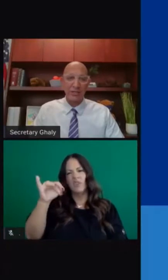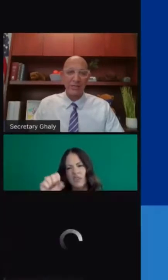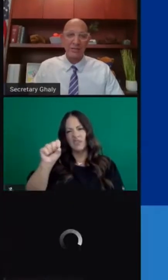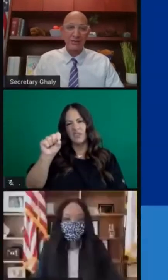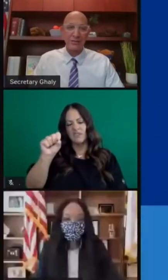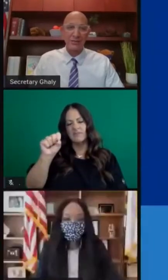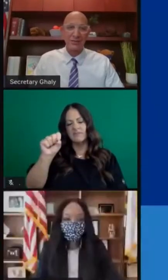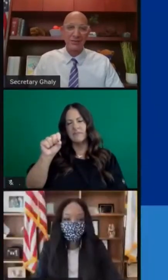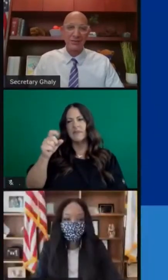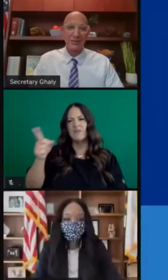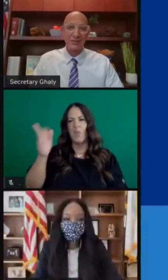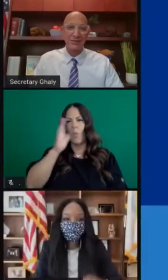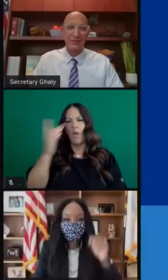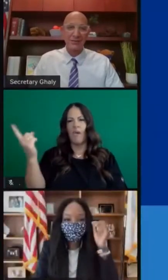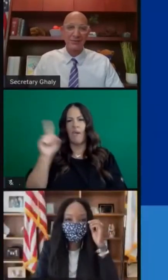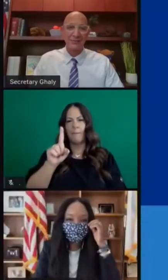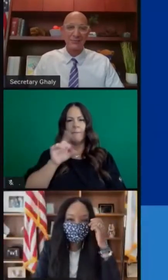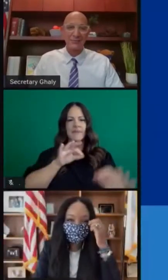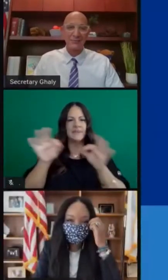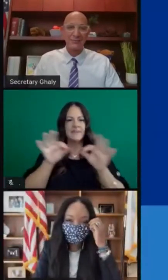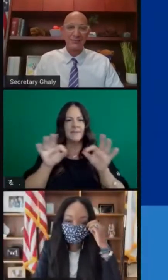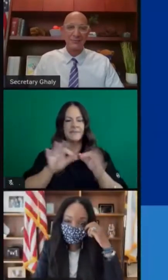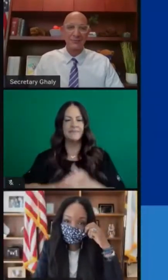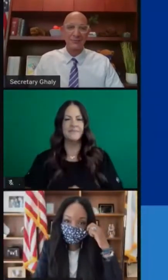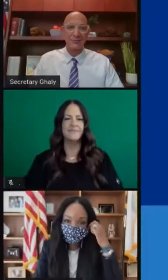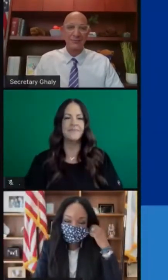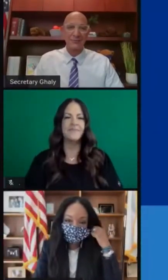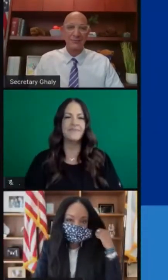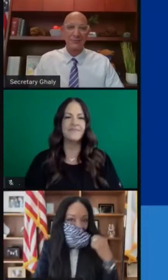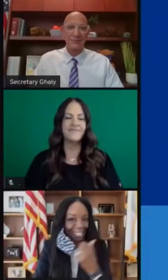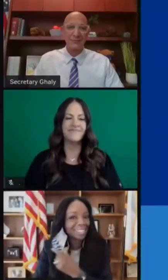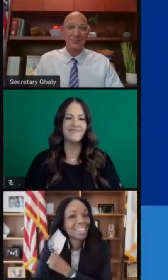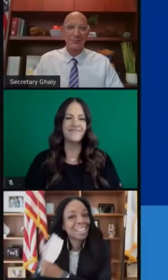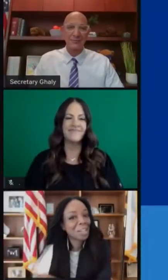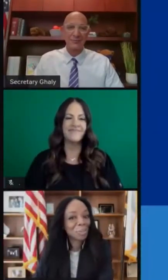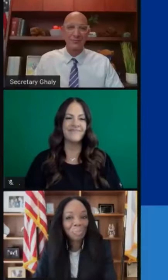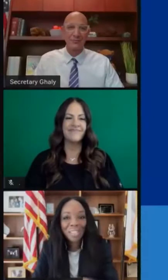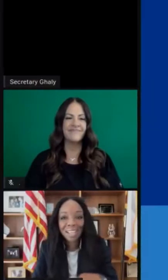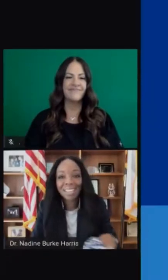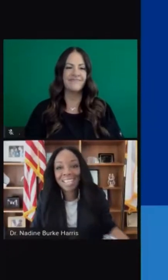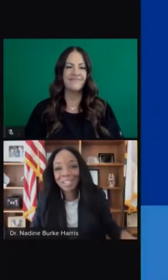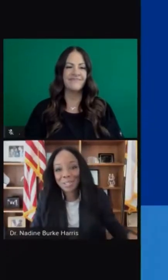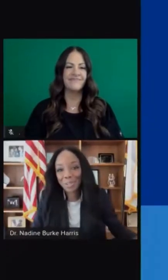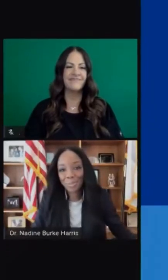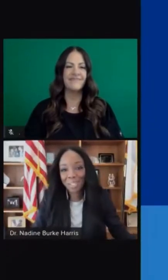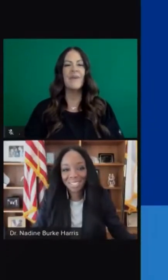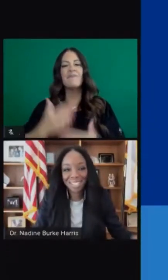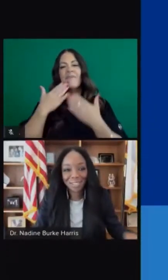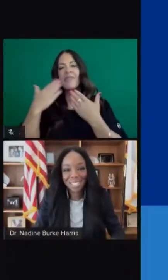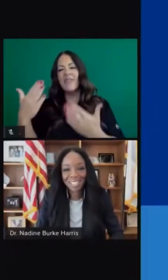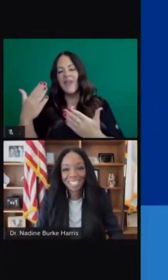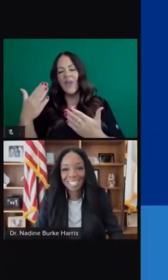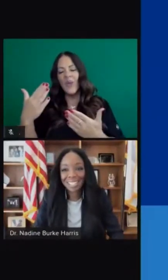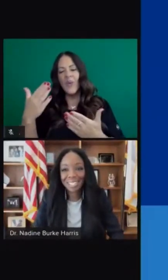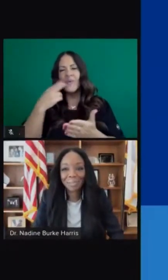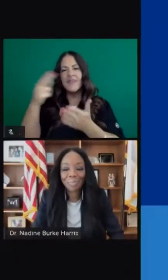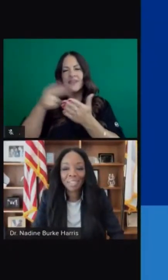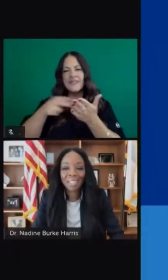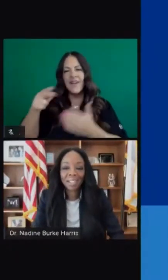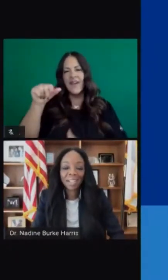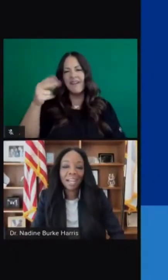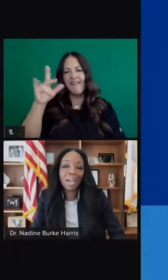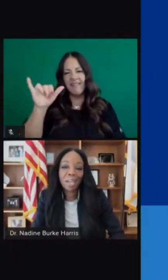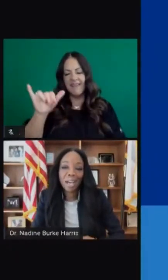Dr. Burke-Harris. Thank you so much, Secretary